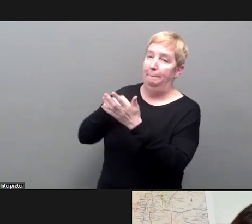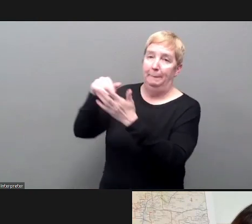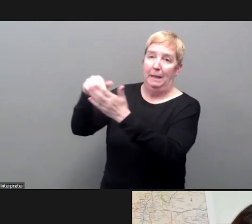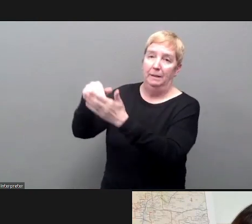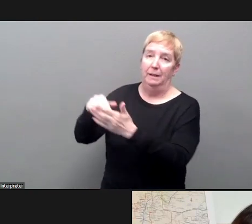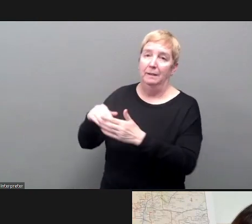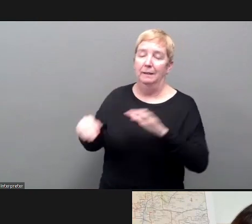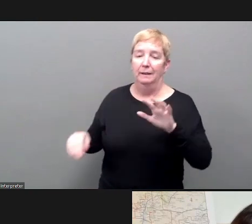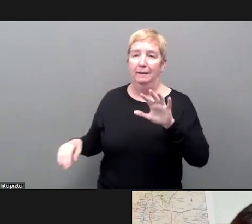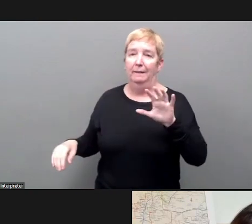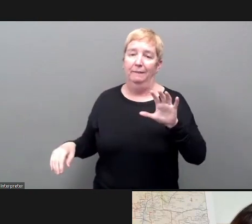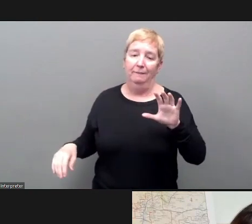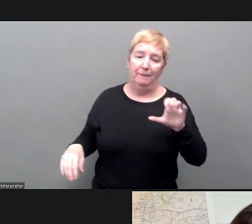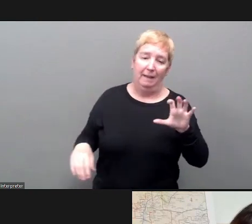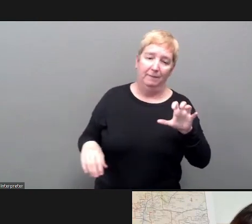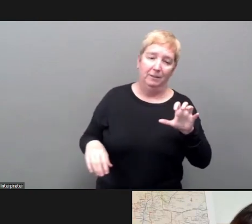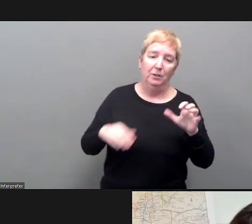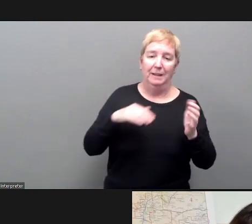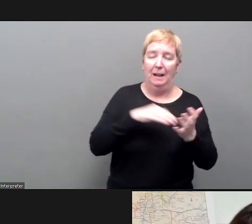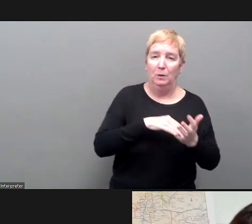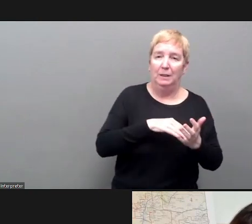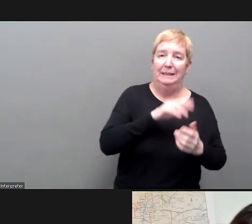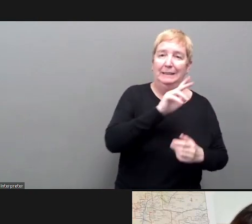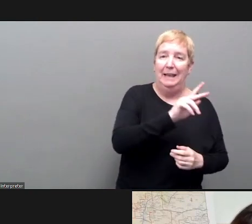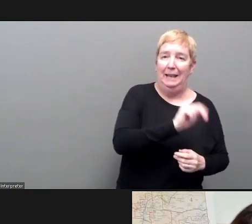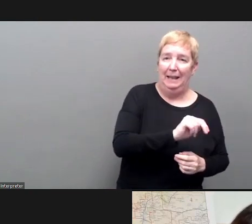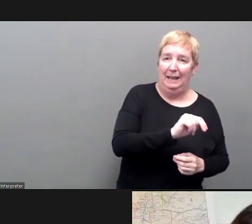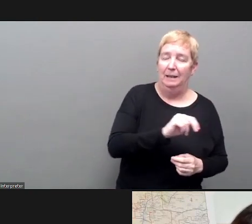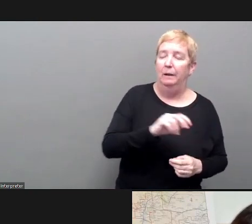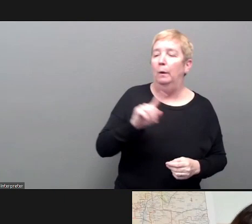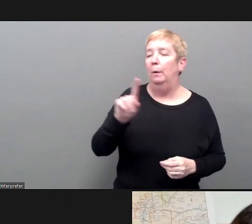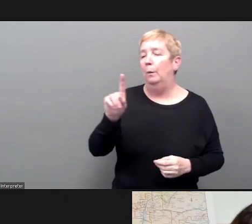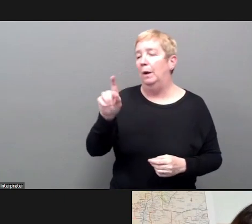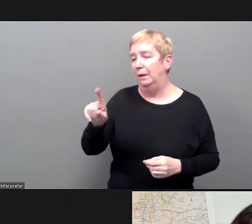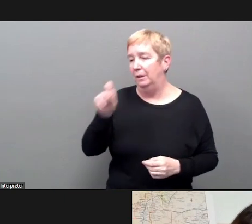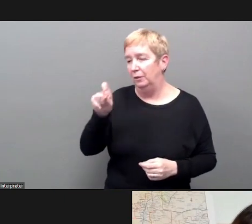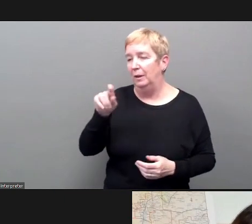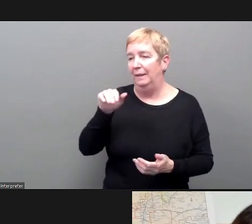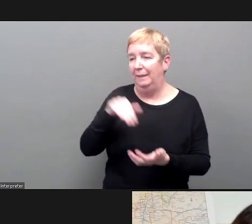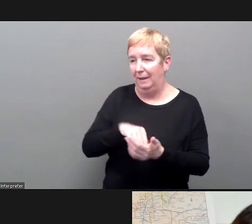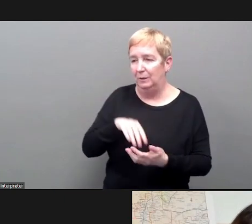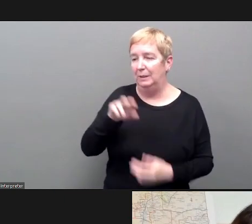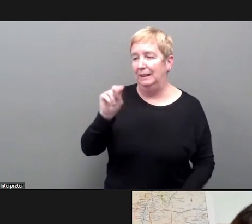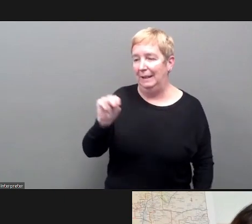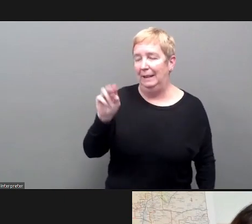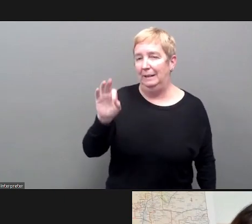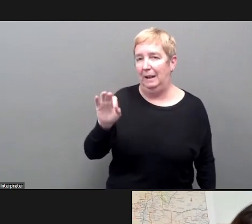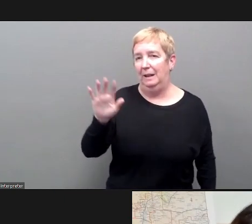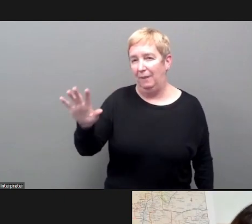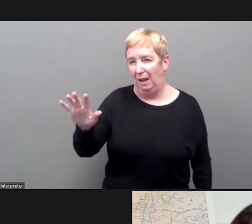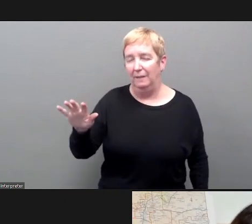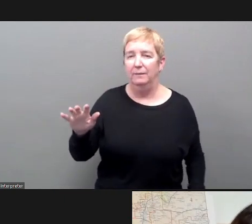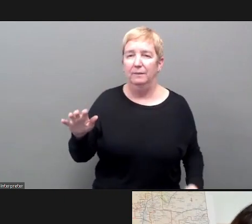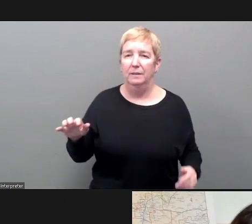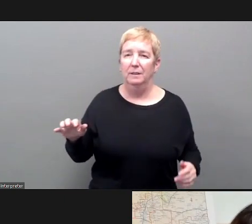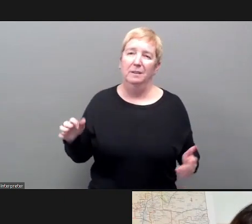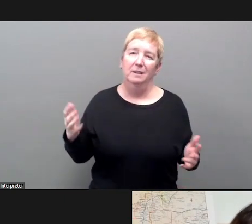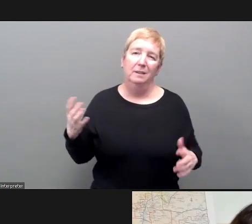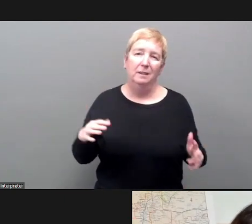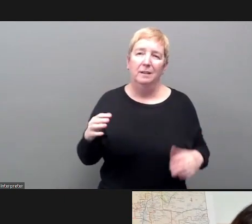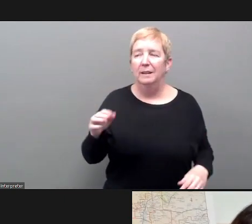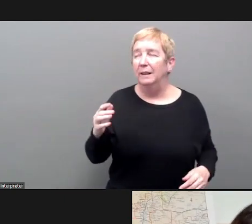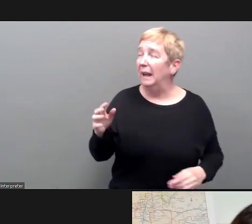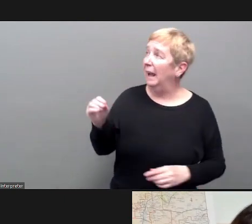500,000 KNs and 500,000 N95s. And I think we're looking at a 2 to 4